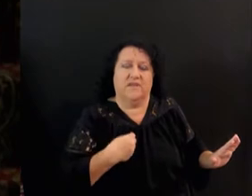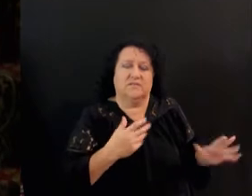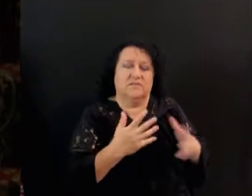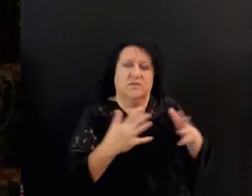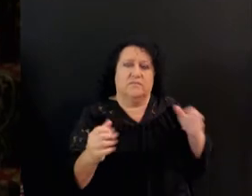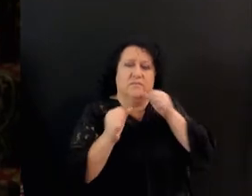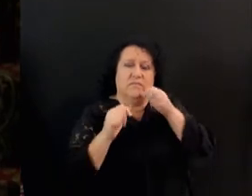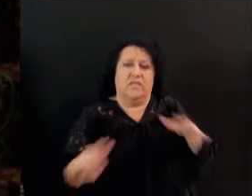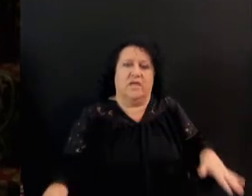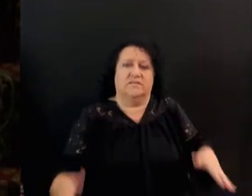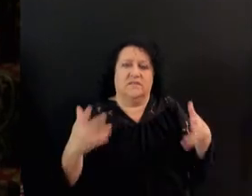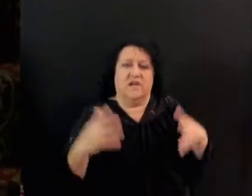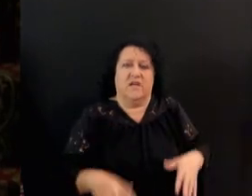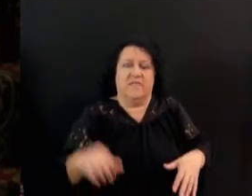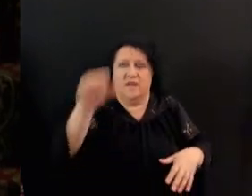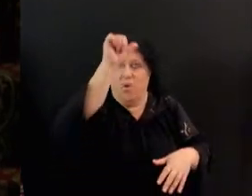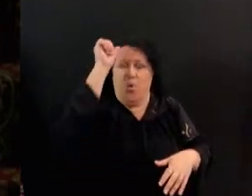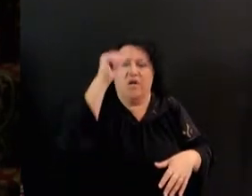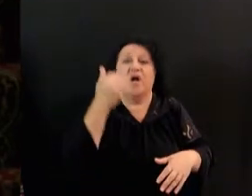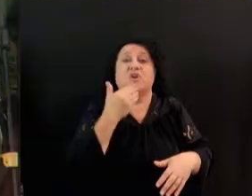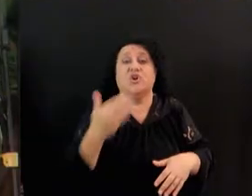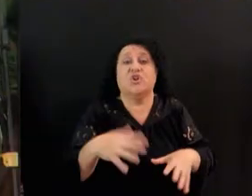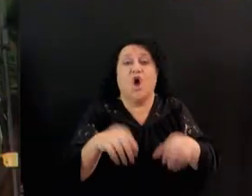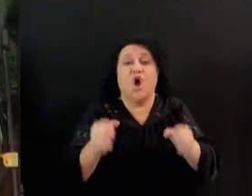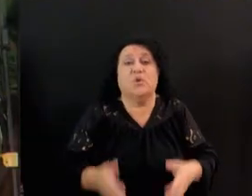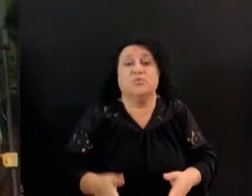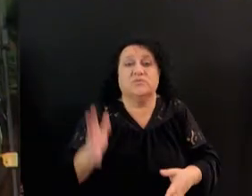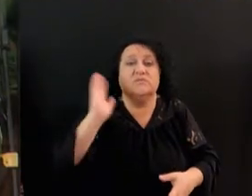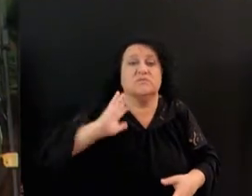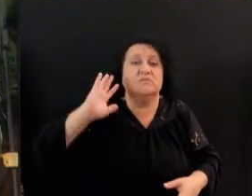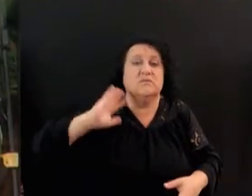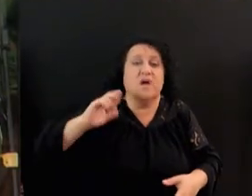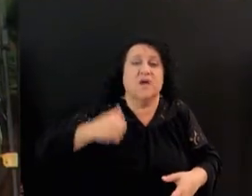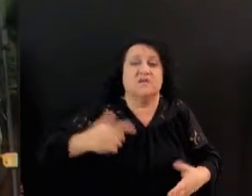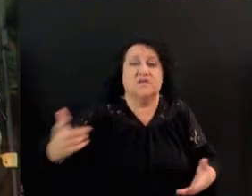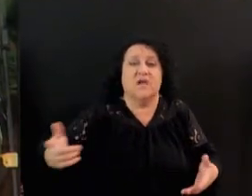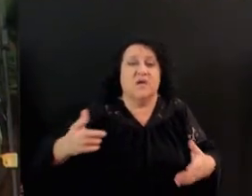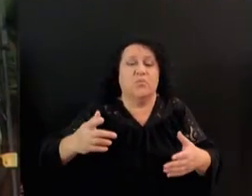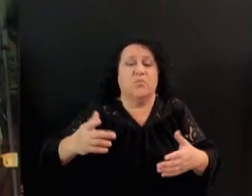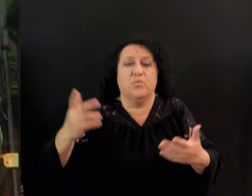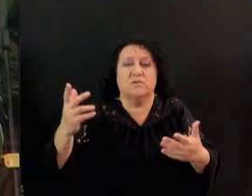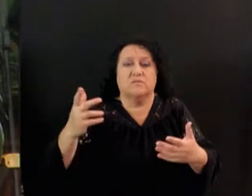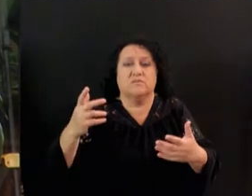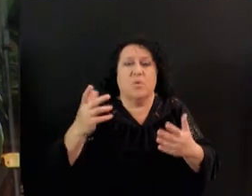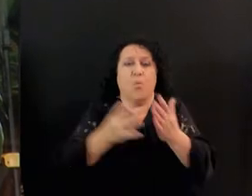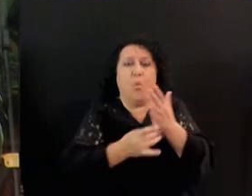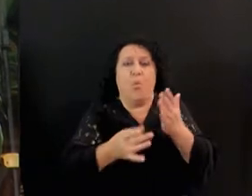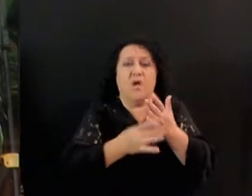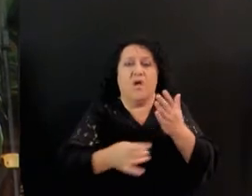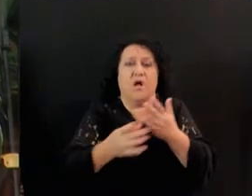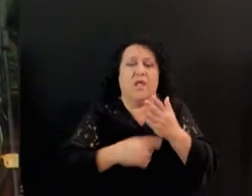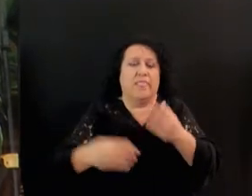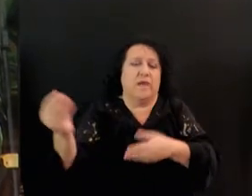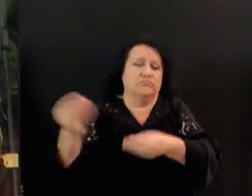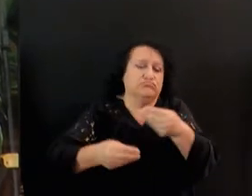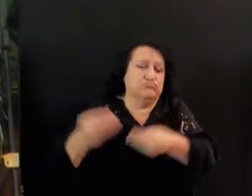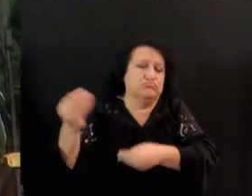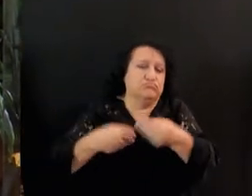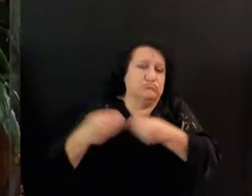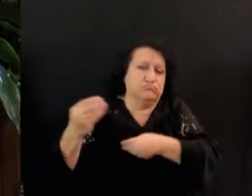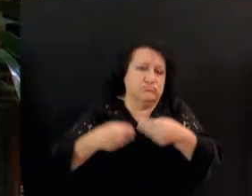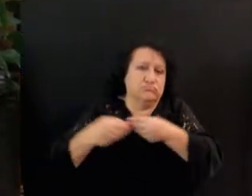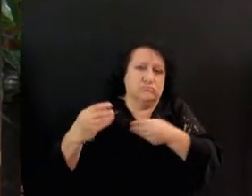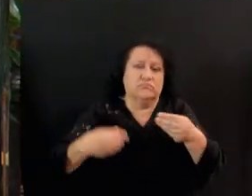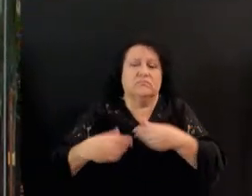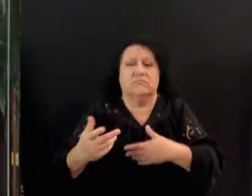as a good host in ancient times, it overflows. It never runs out of wine. You are going to continue to provide all of these things to lay